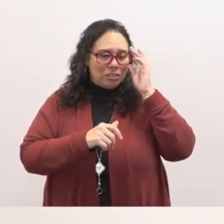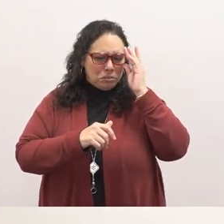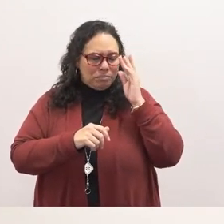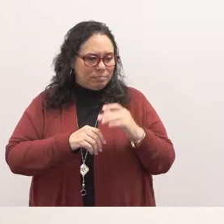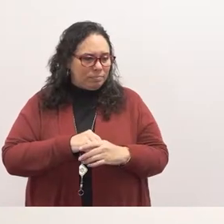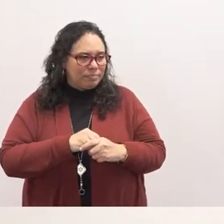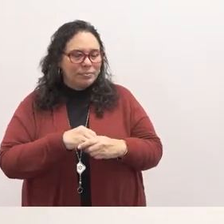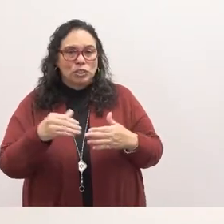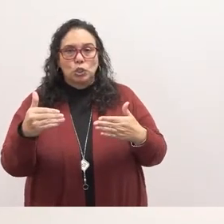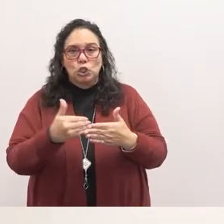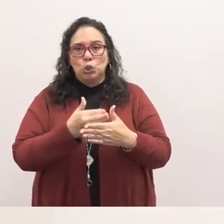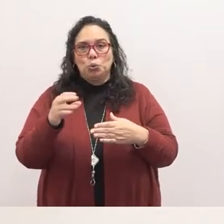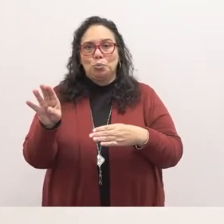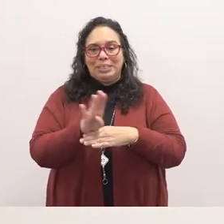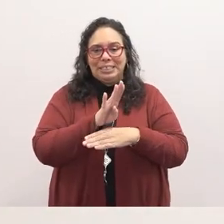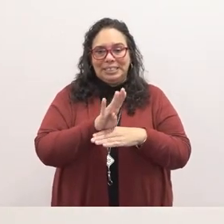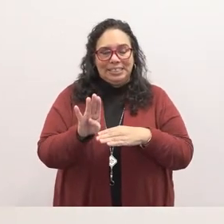New business.